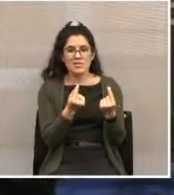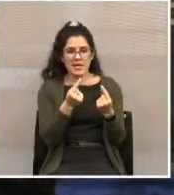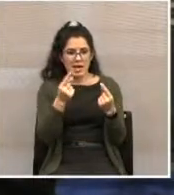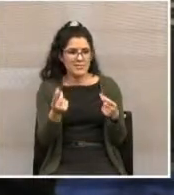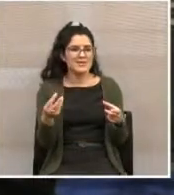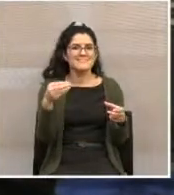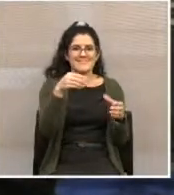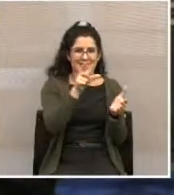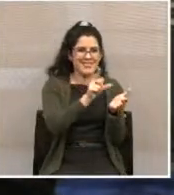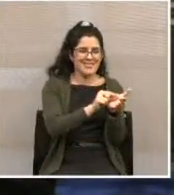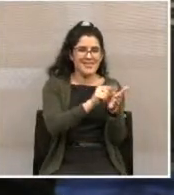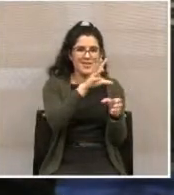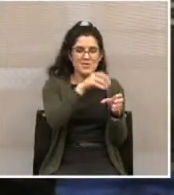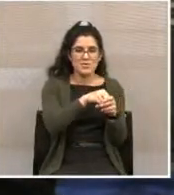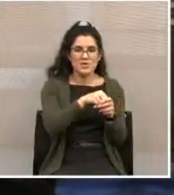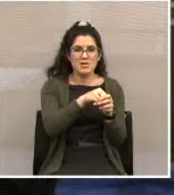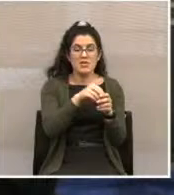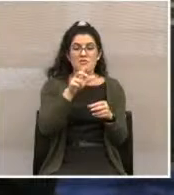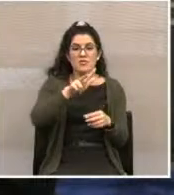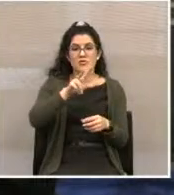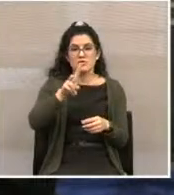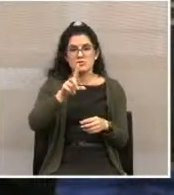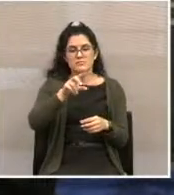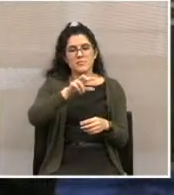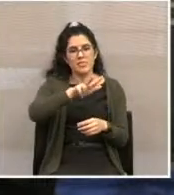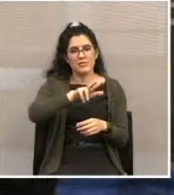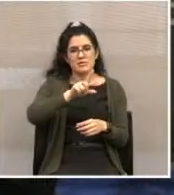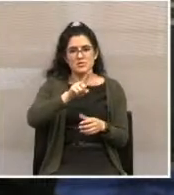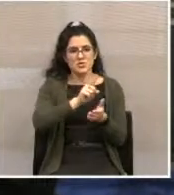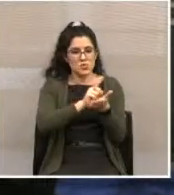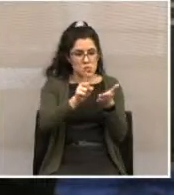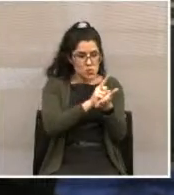for over 32 weeks every Friday.